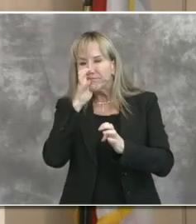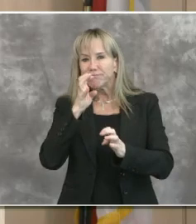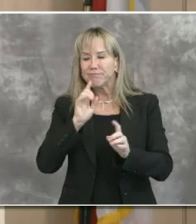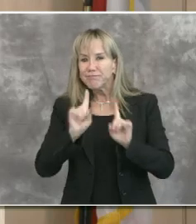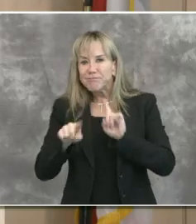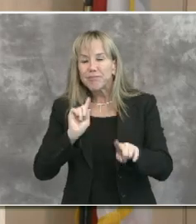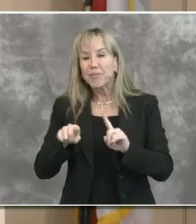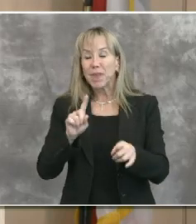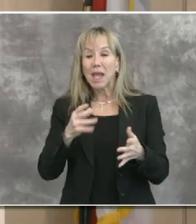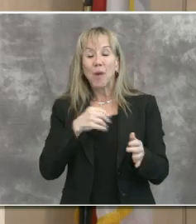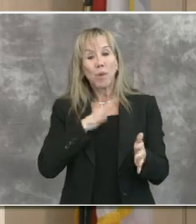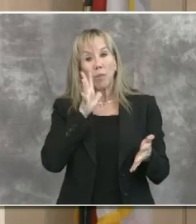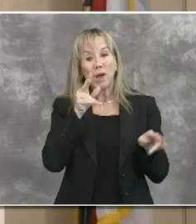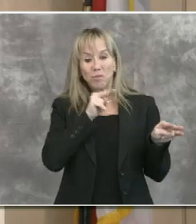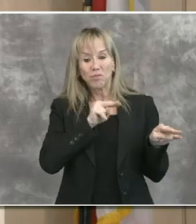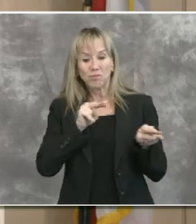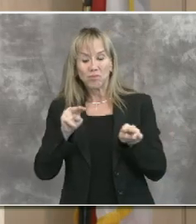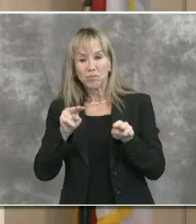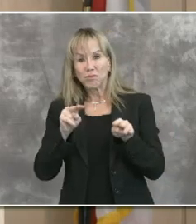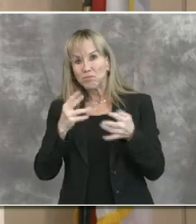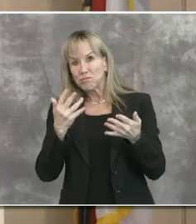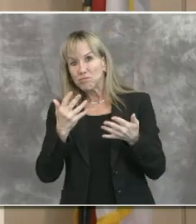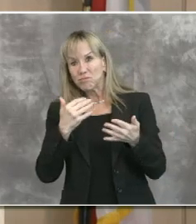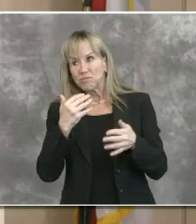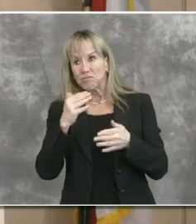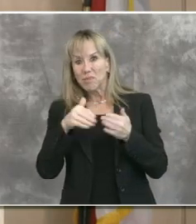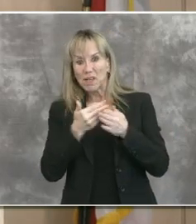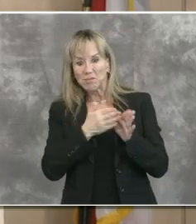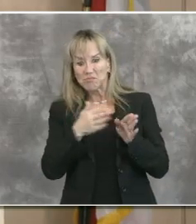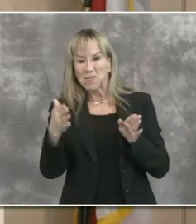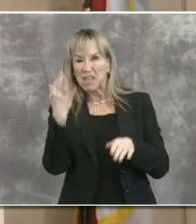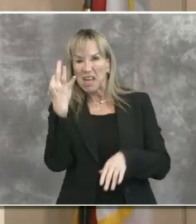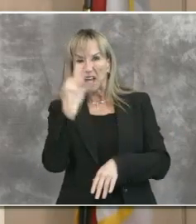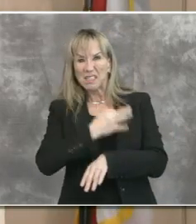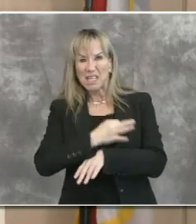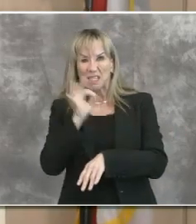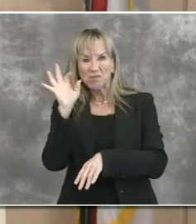the next 9 days. Thank you.